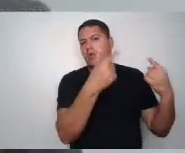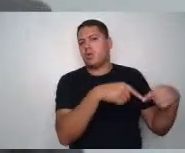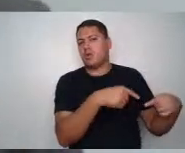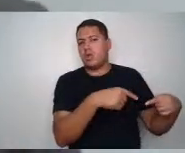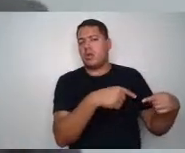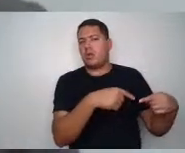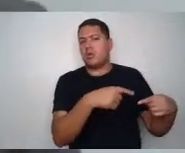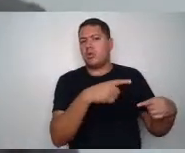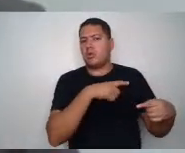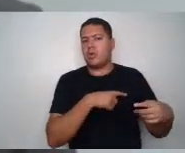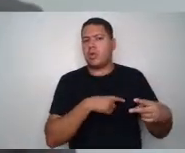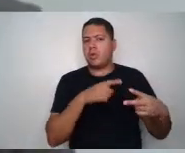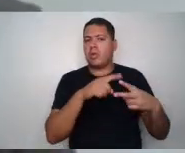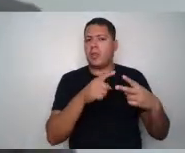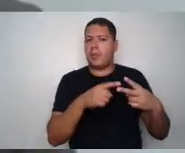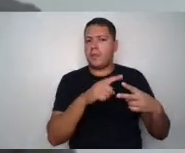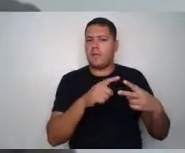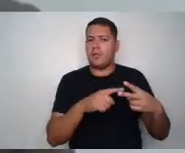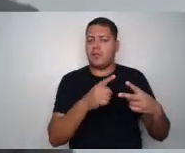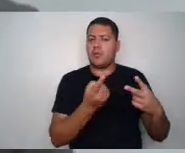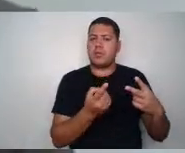against